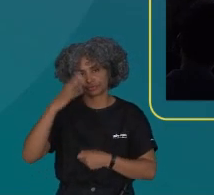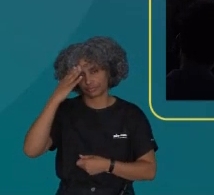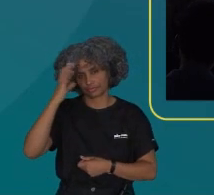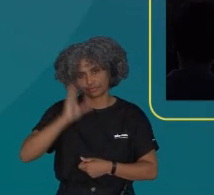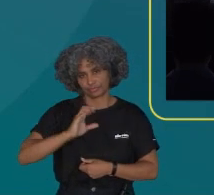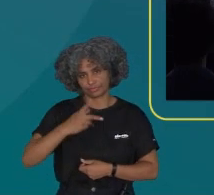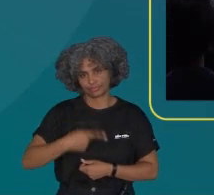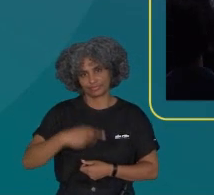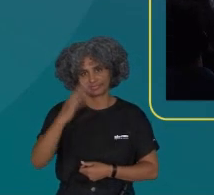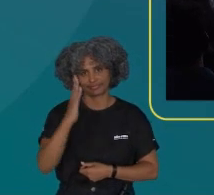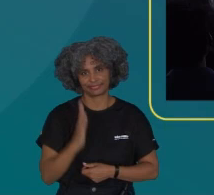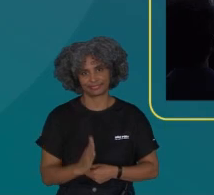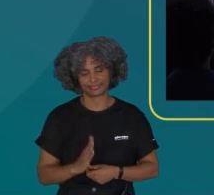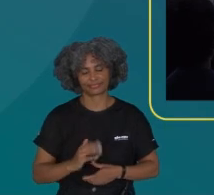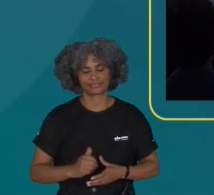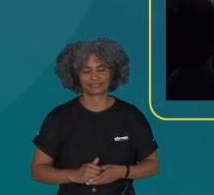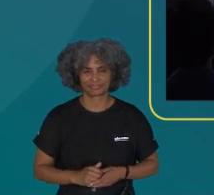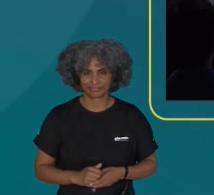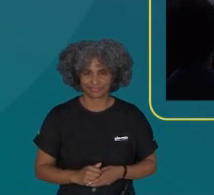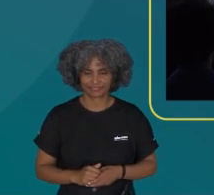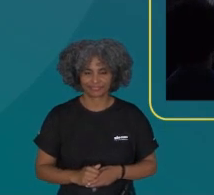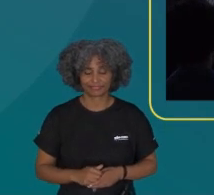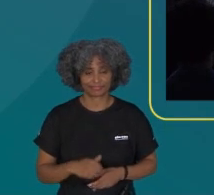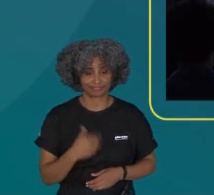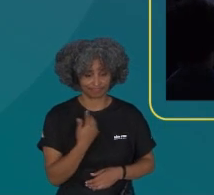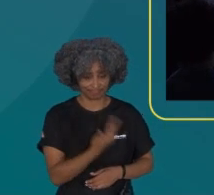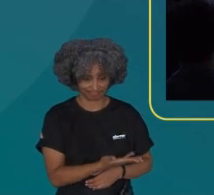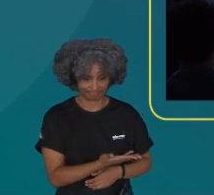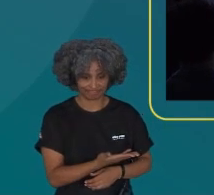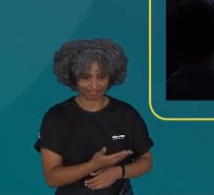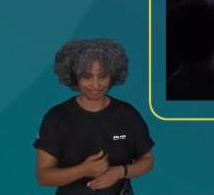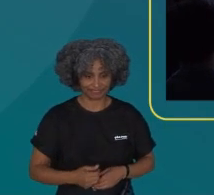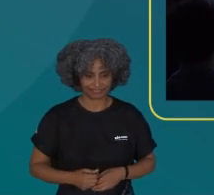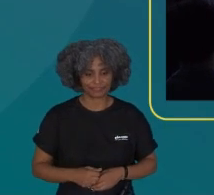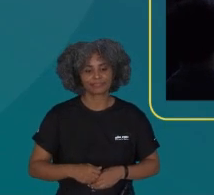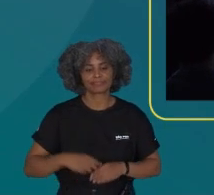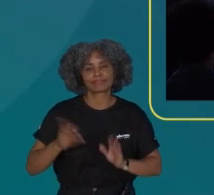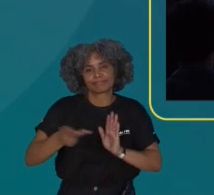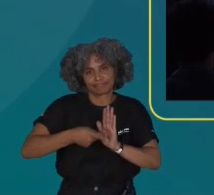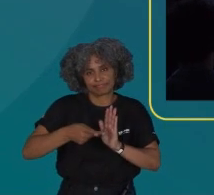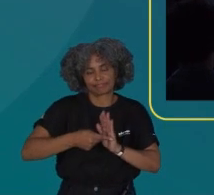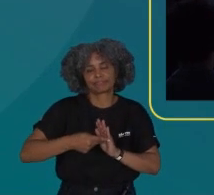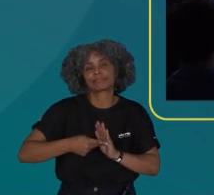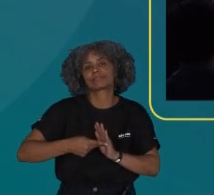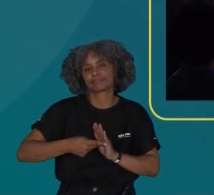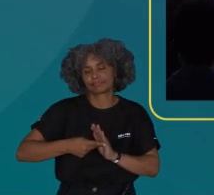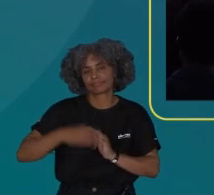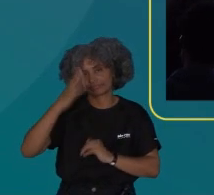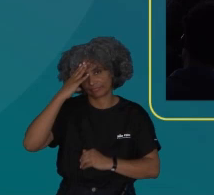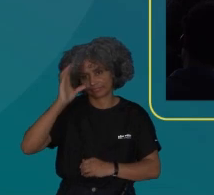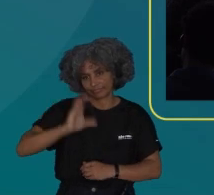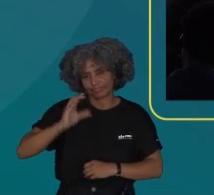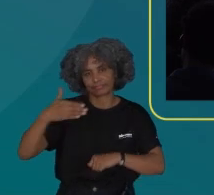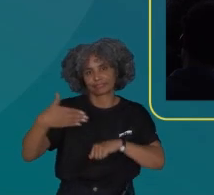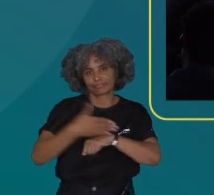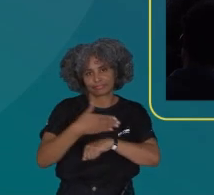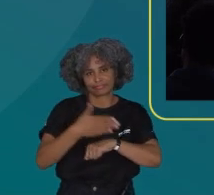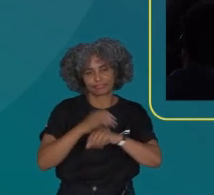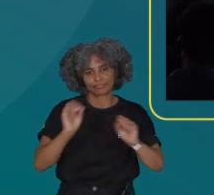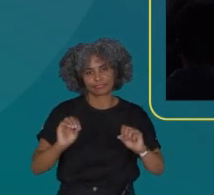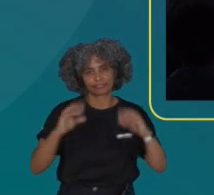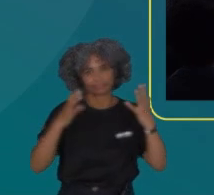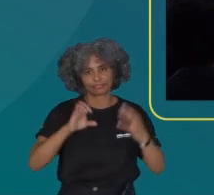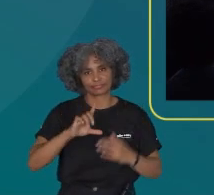É prazer estar aqui ao seu lado. De fato, Curitiba participa dessa rede do ICLEI e de maneira